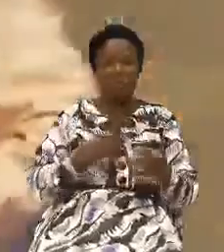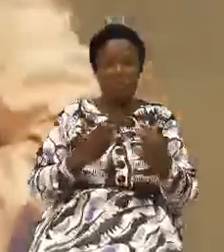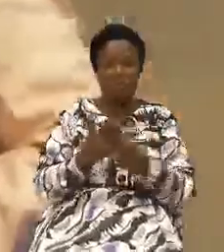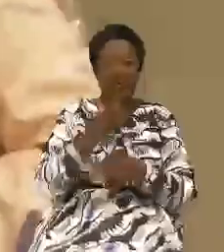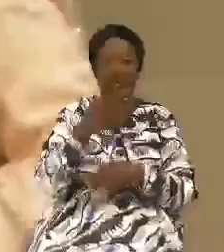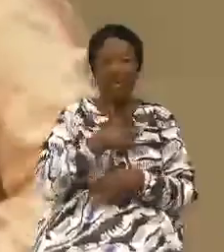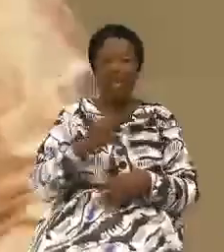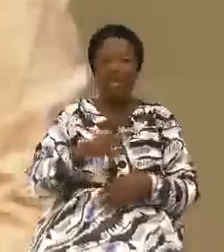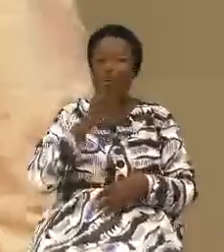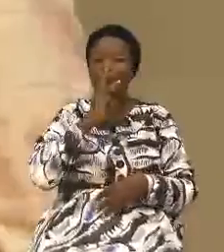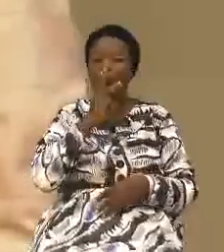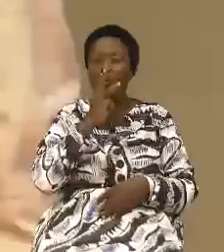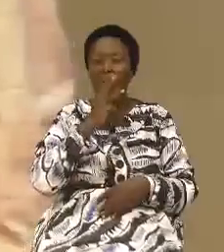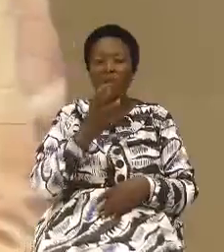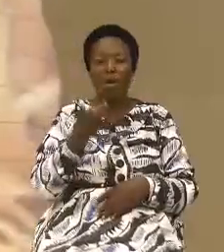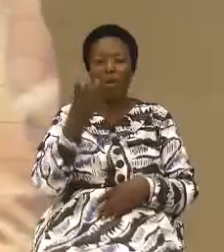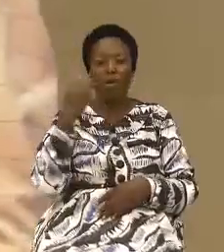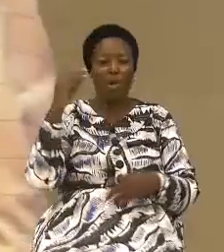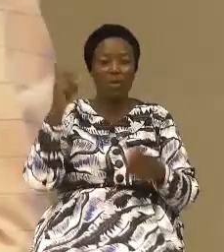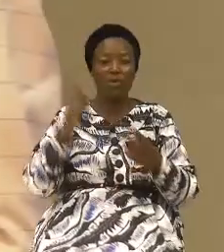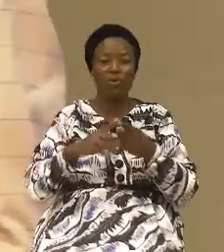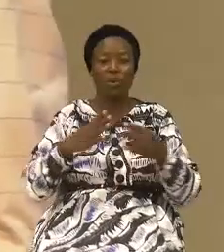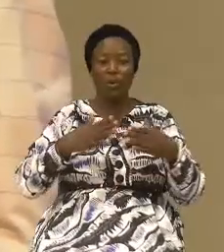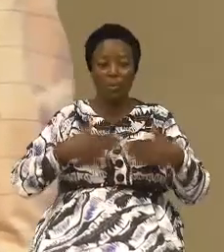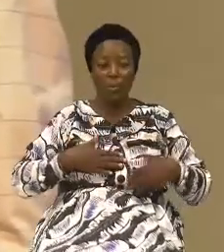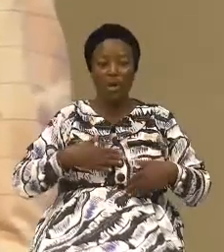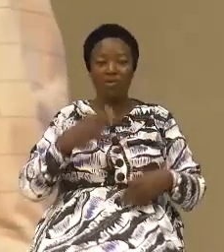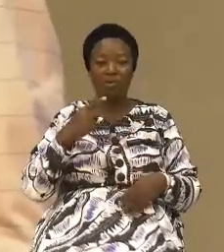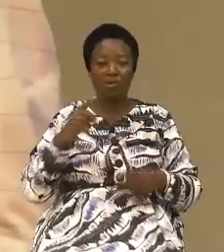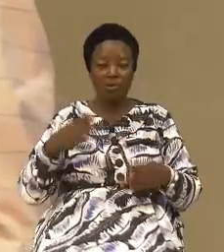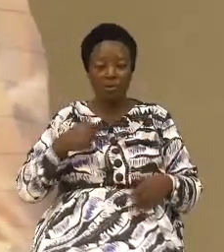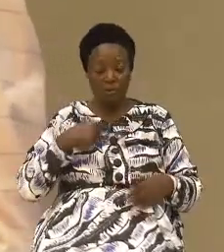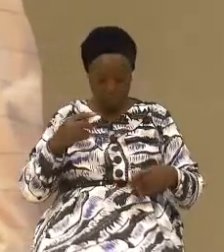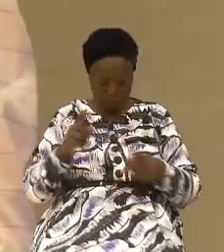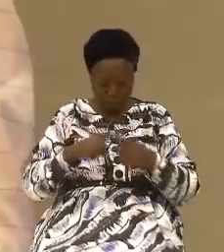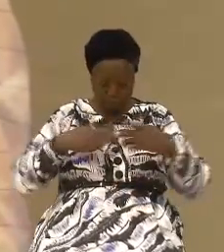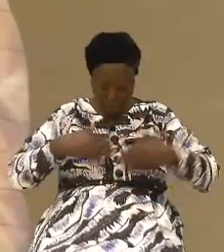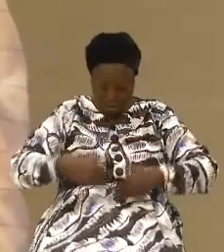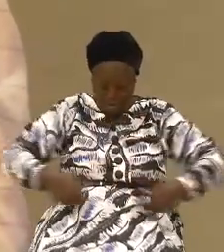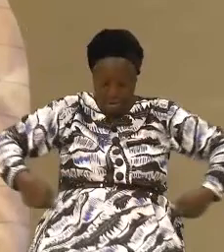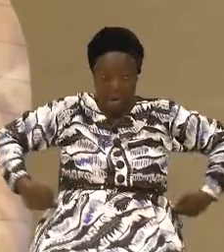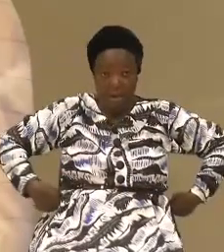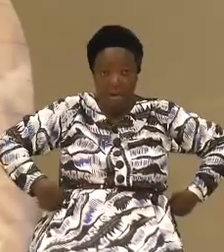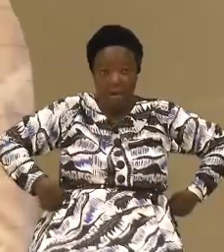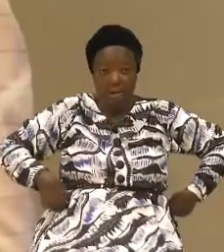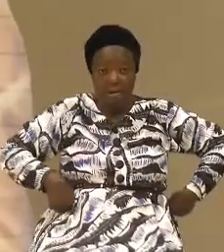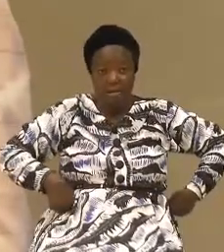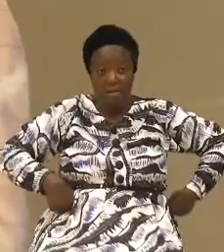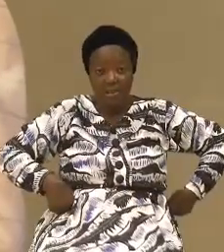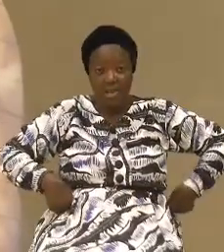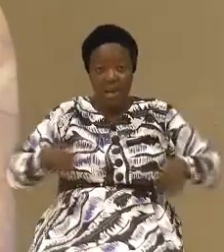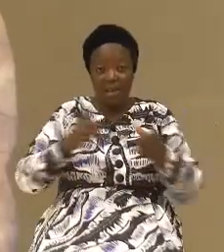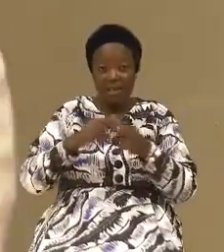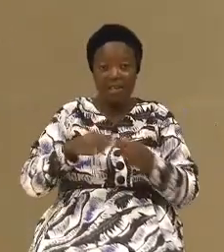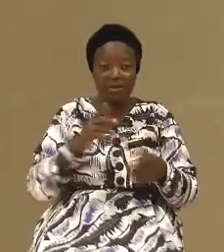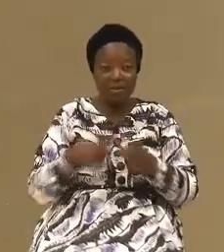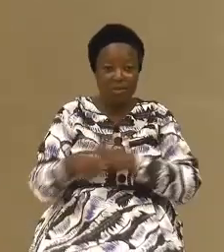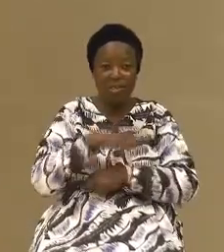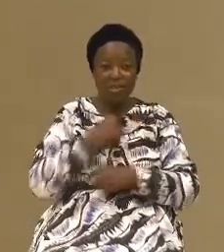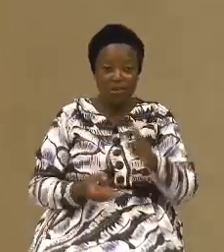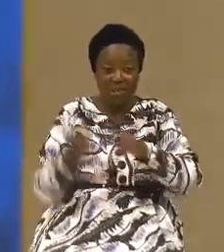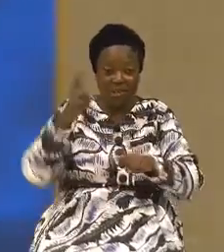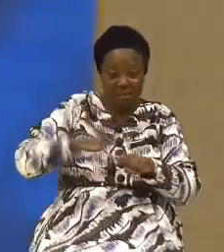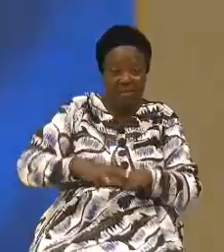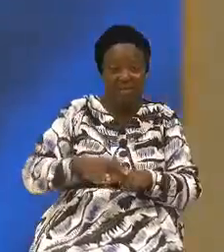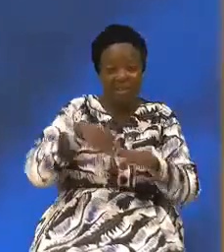waters were to my loins. It's increasing. Today, it will increase in your life. Look at